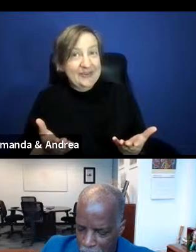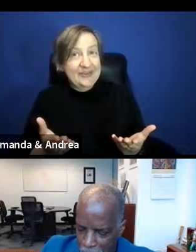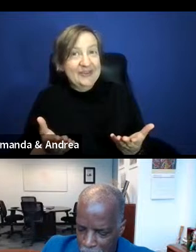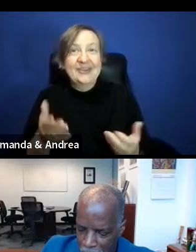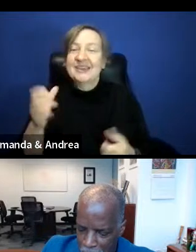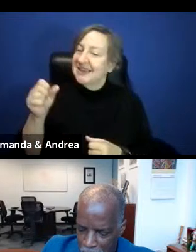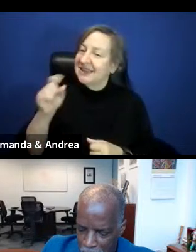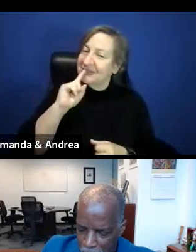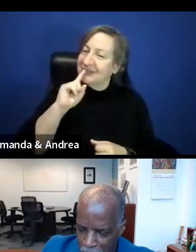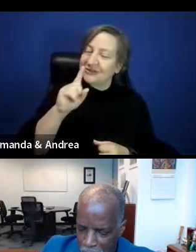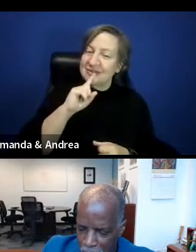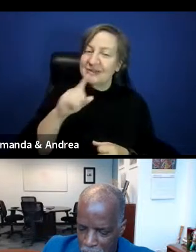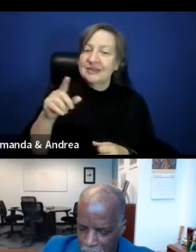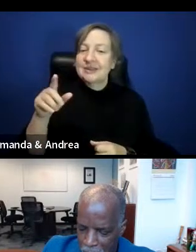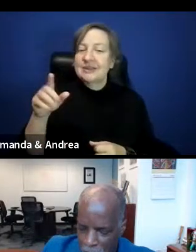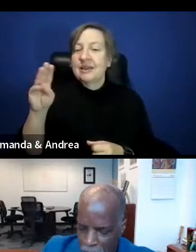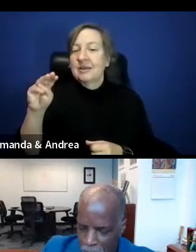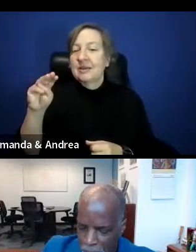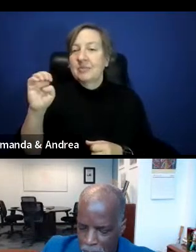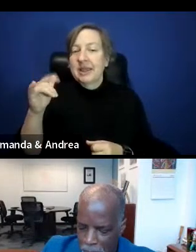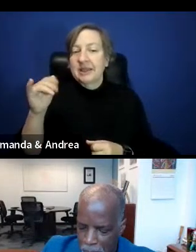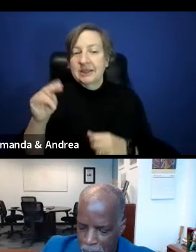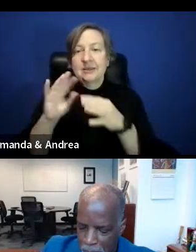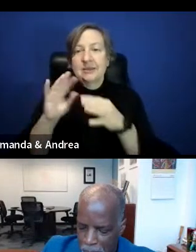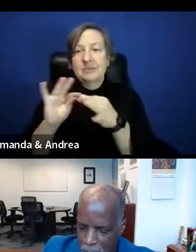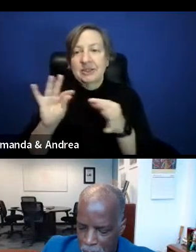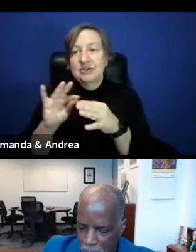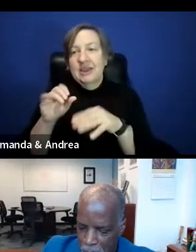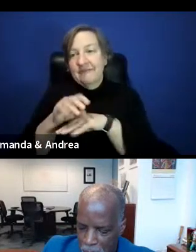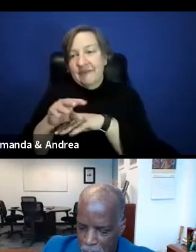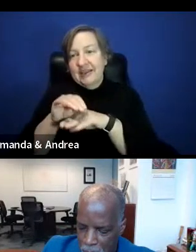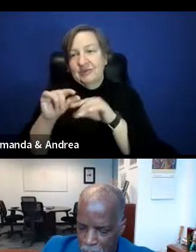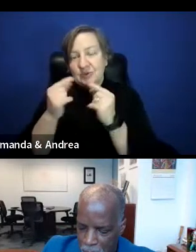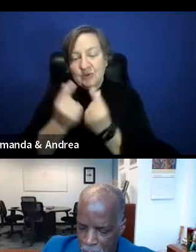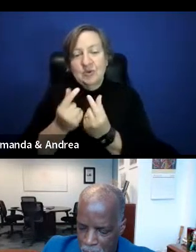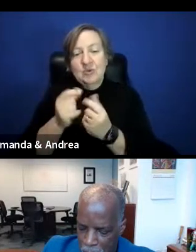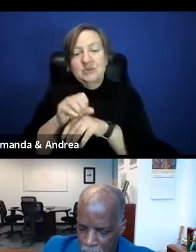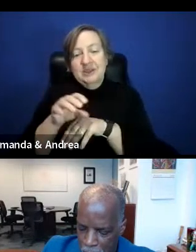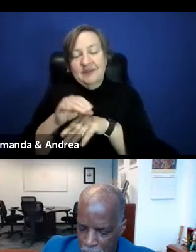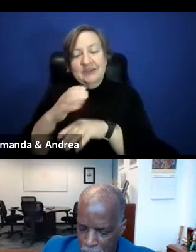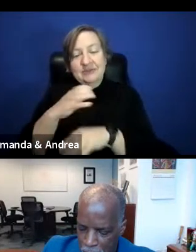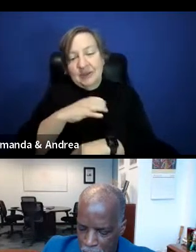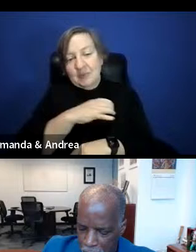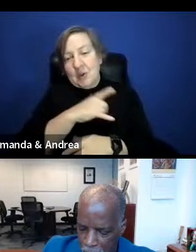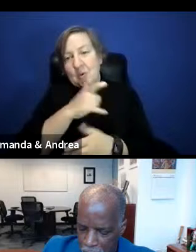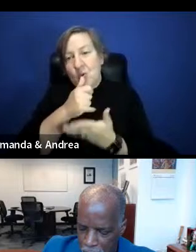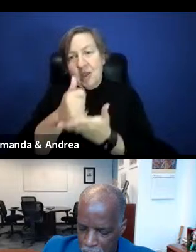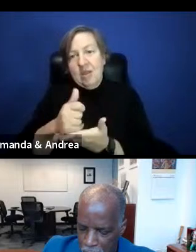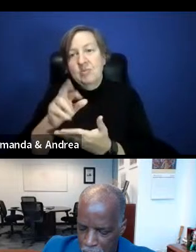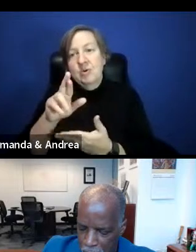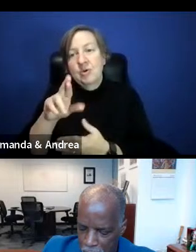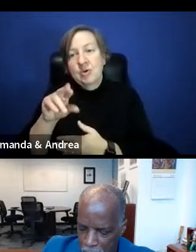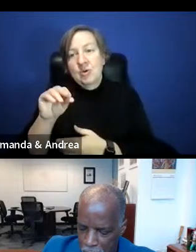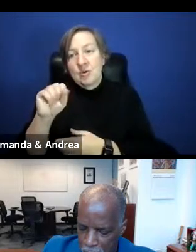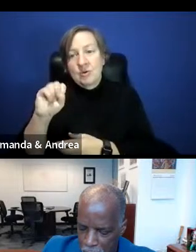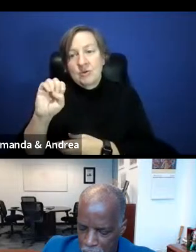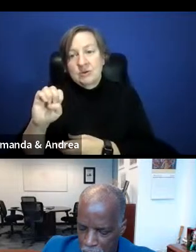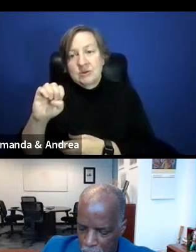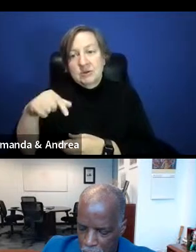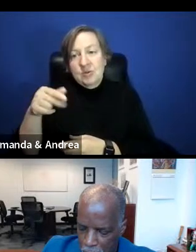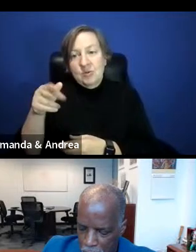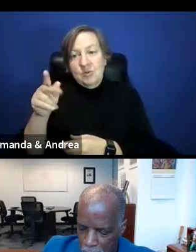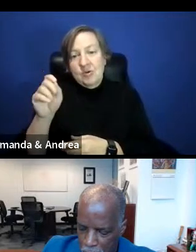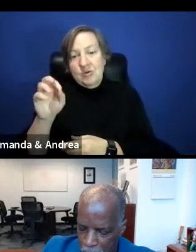Yeah, absolutely. You know, Megan had mentioned the advisory groups and advisory committees that helped out on Rose Quarter. And I think from your